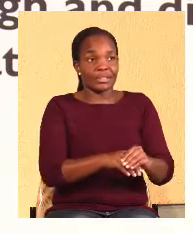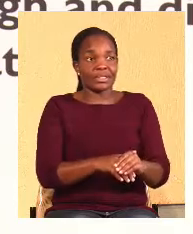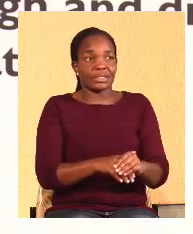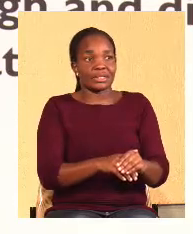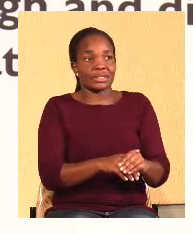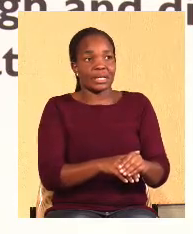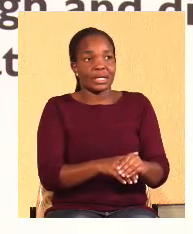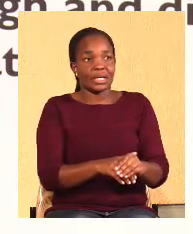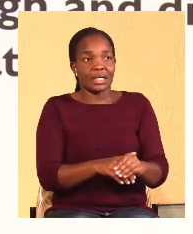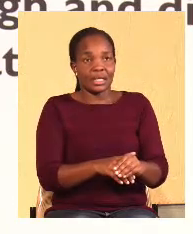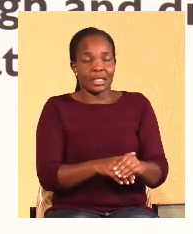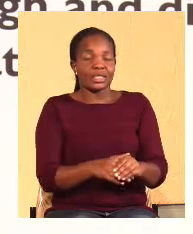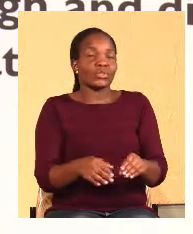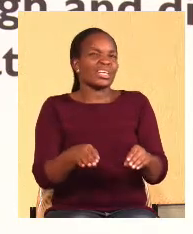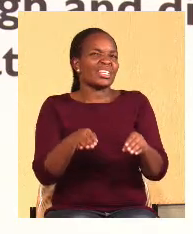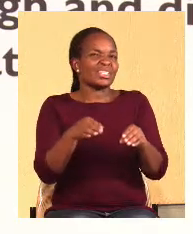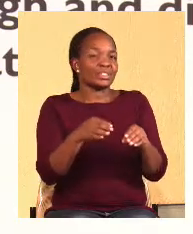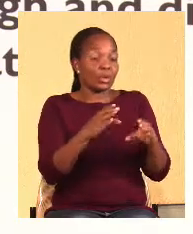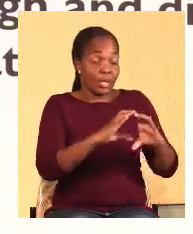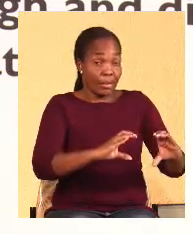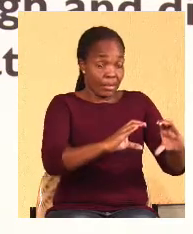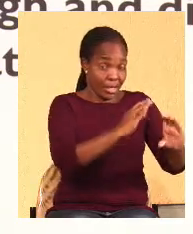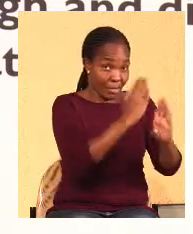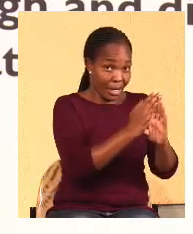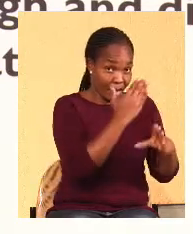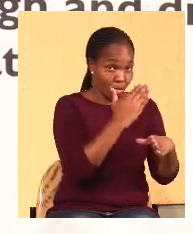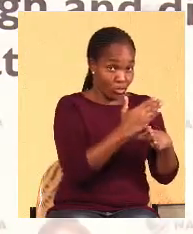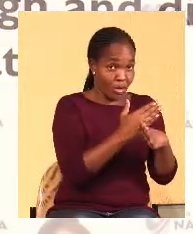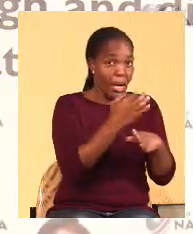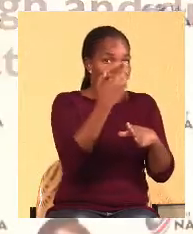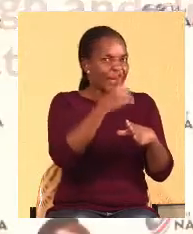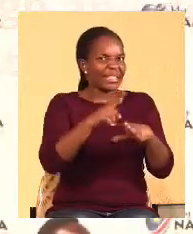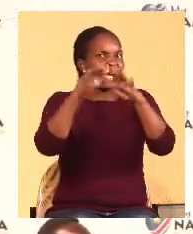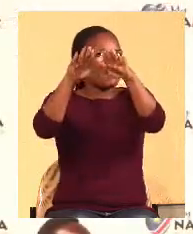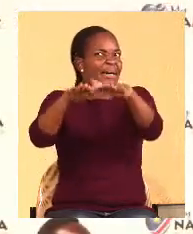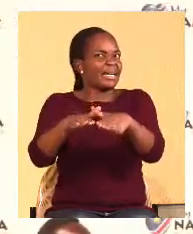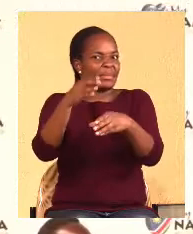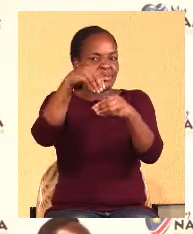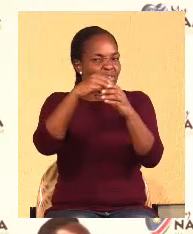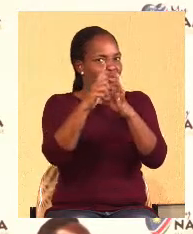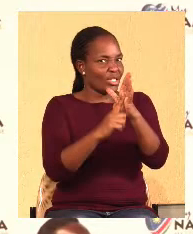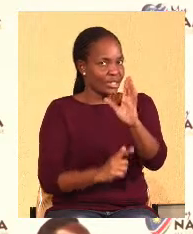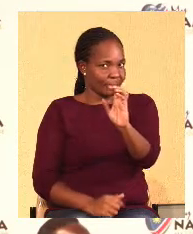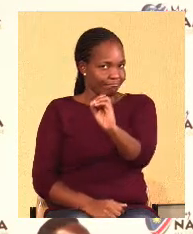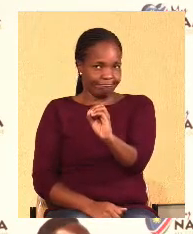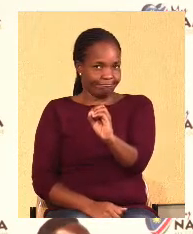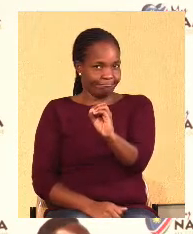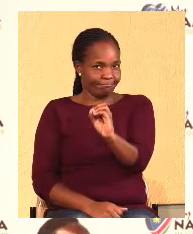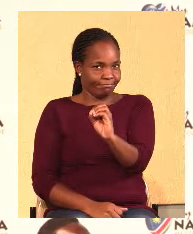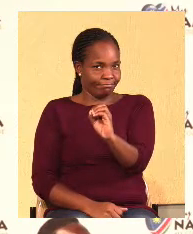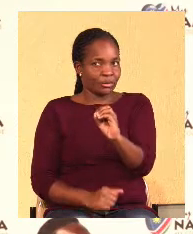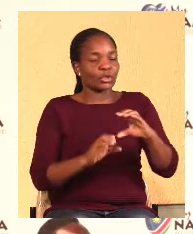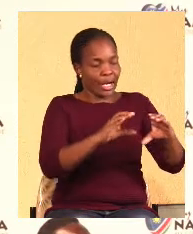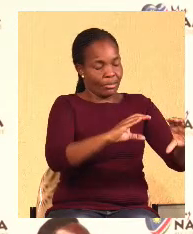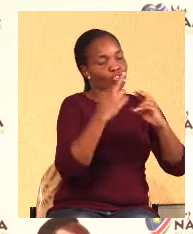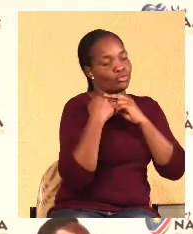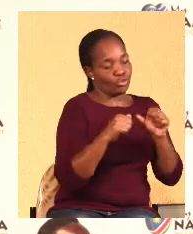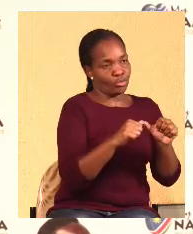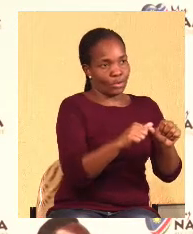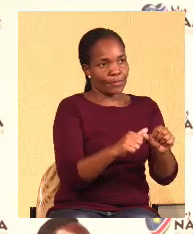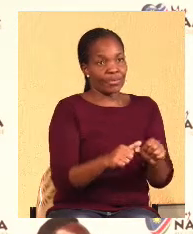have fitted neatly into that list. And what about the informal traders? Do they provide essential